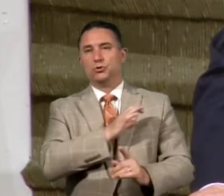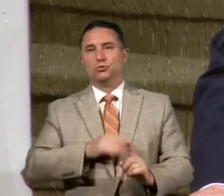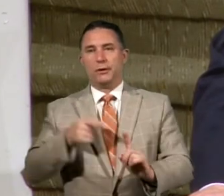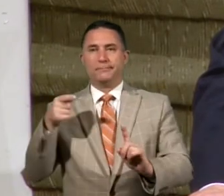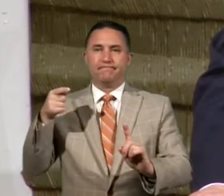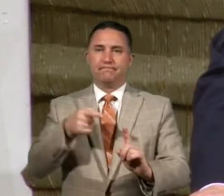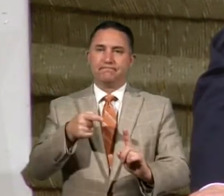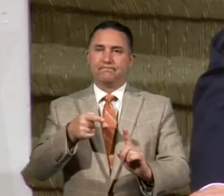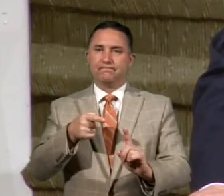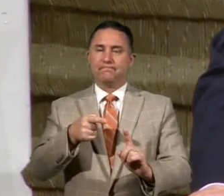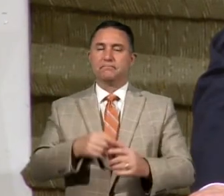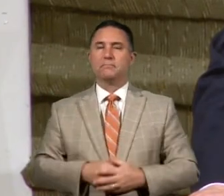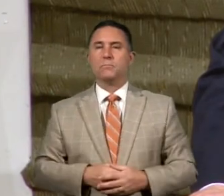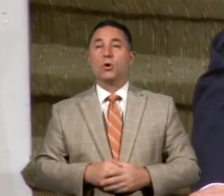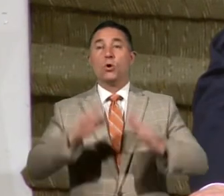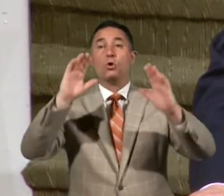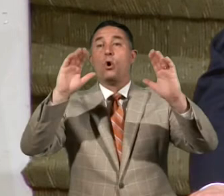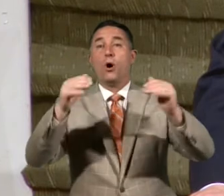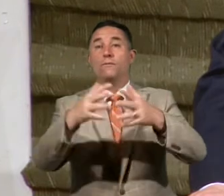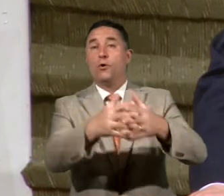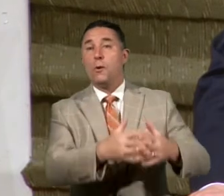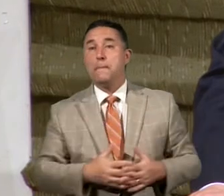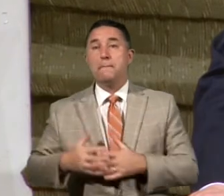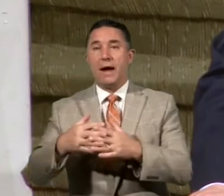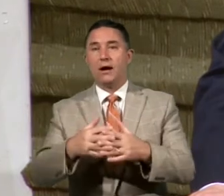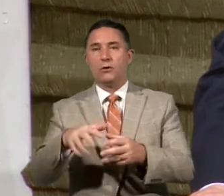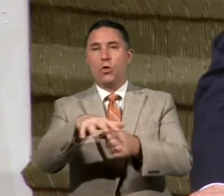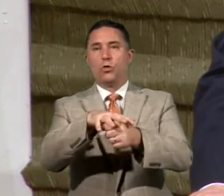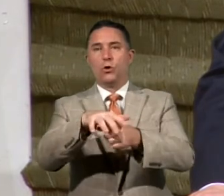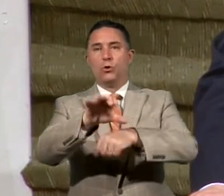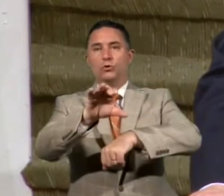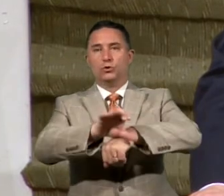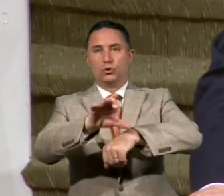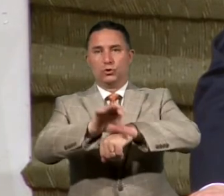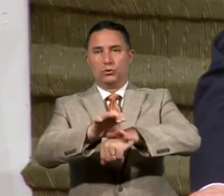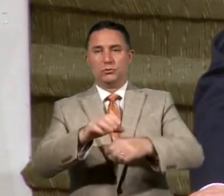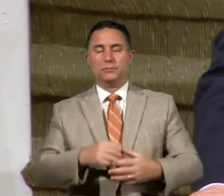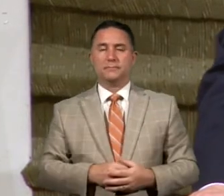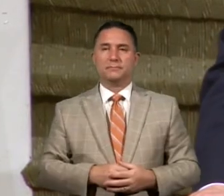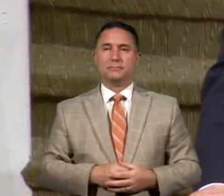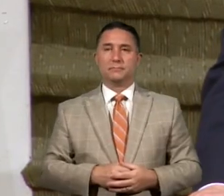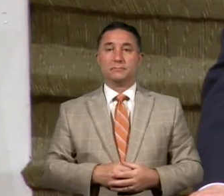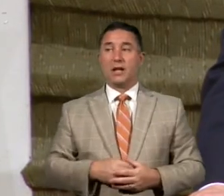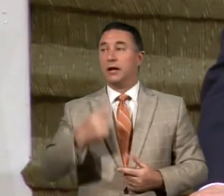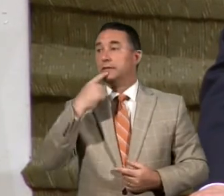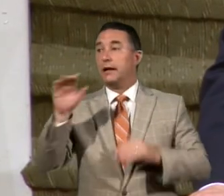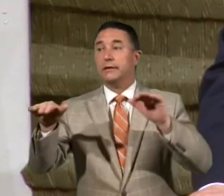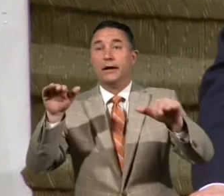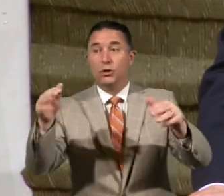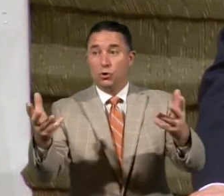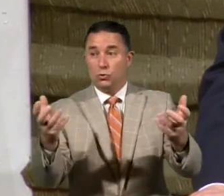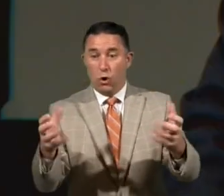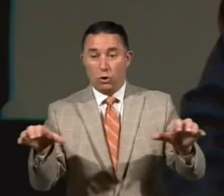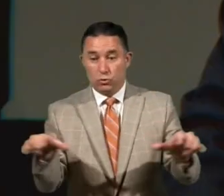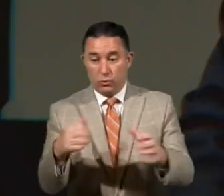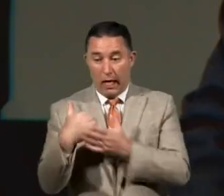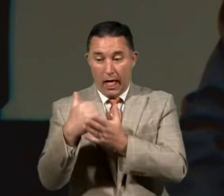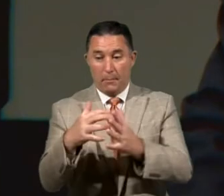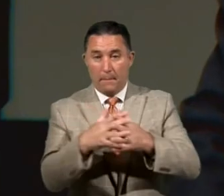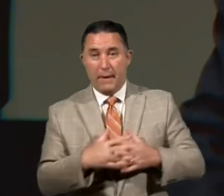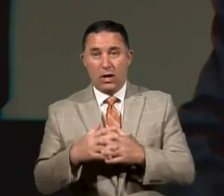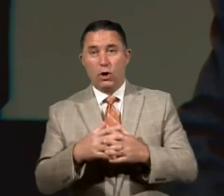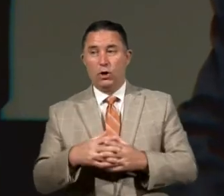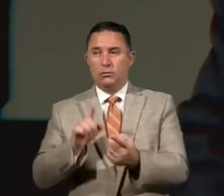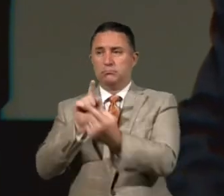Christ. And the hope of America is the local church. I tell everybody, you want to do something for America, go to